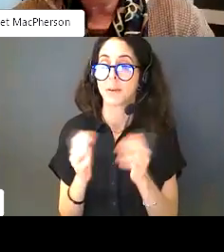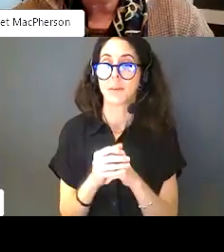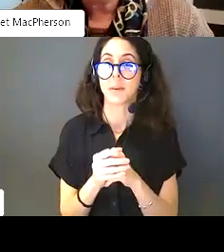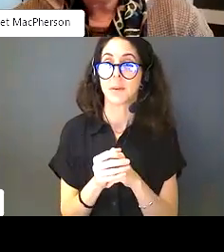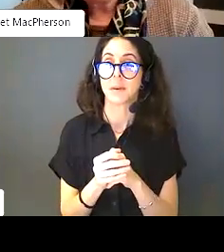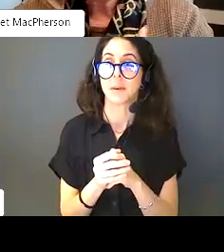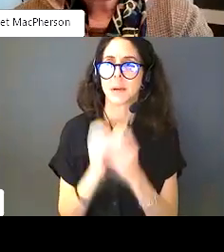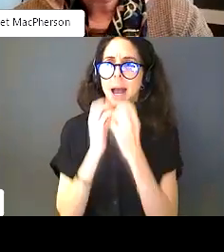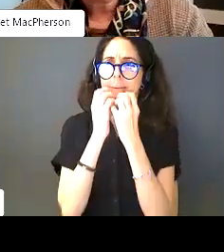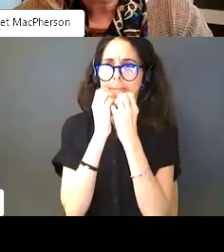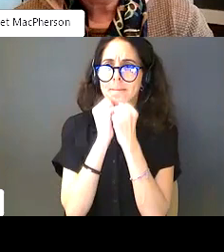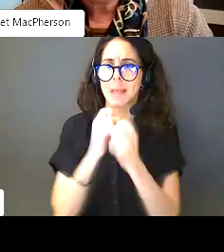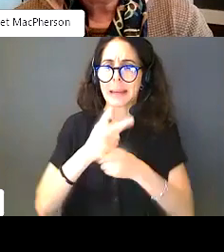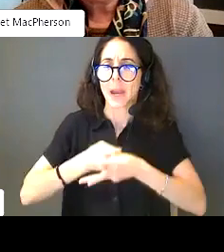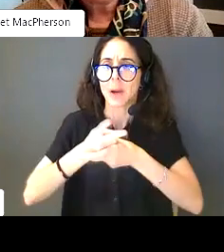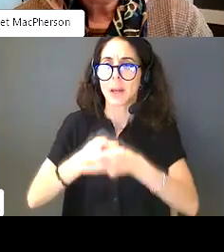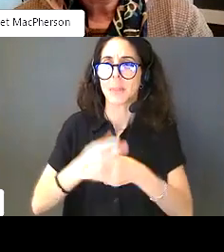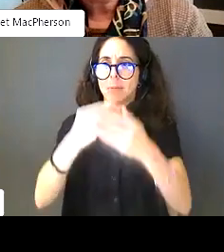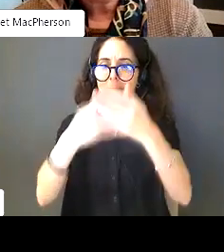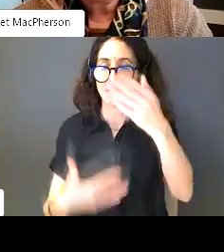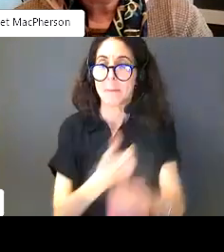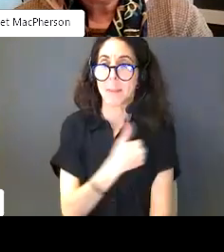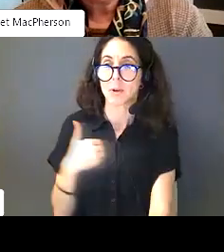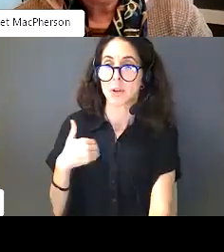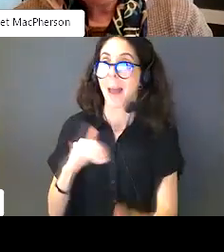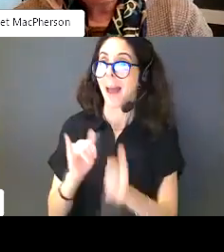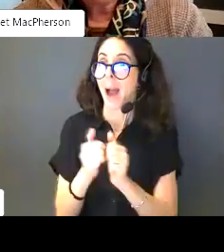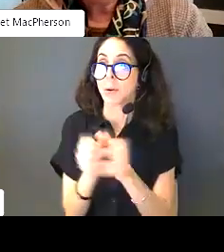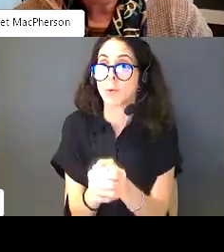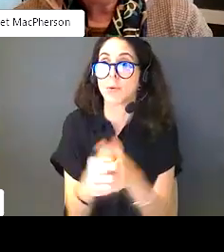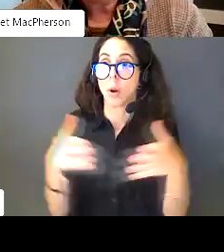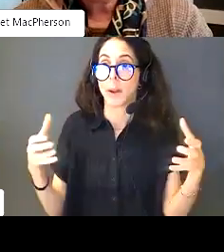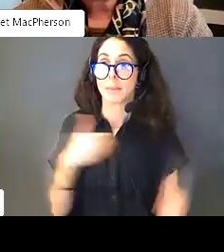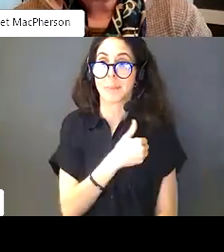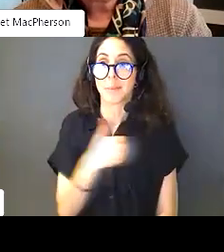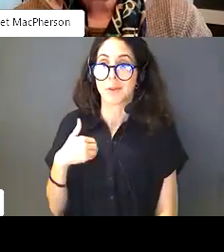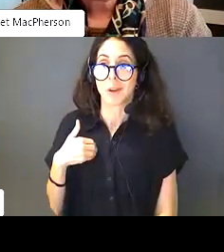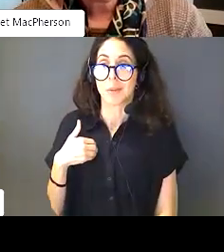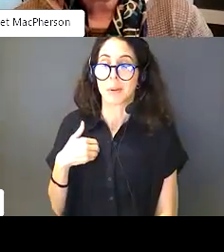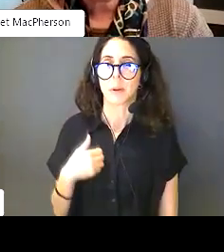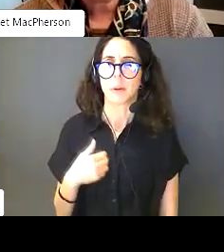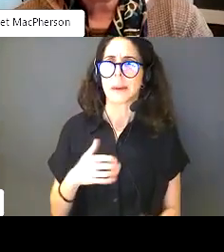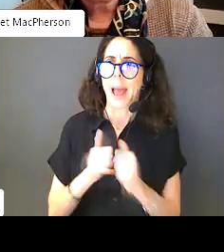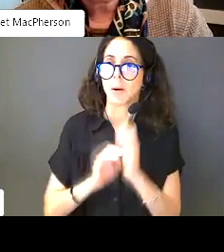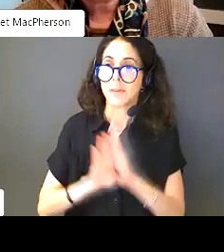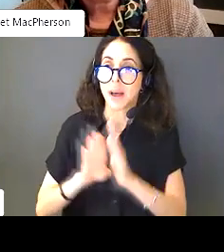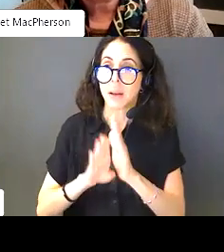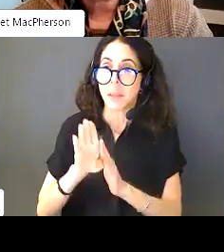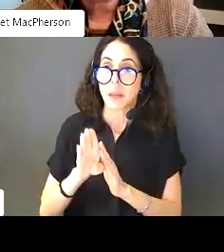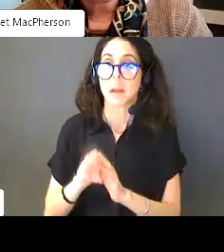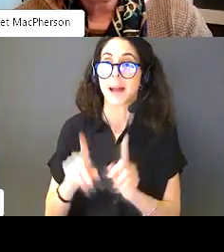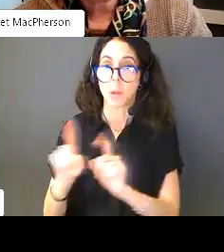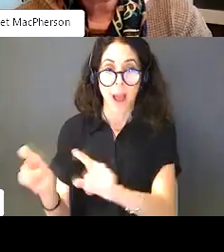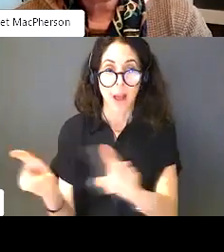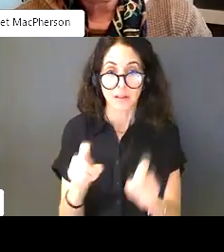of your membership, how you're growing it, how you're developing it, and do people actually feel like they belong and